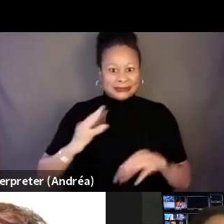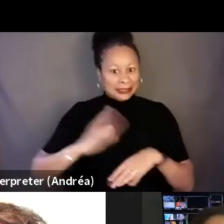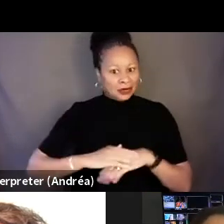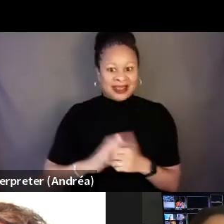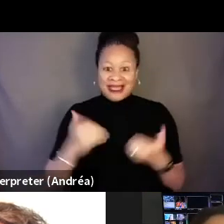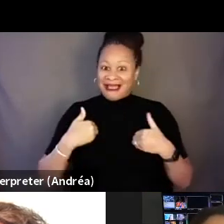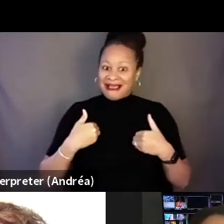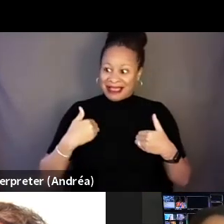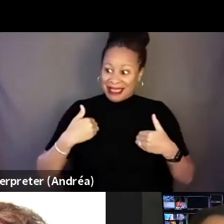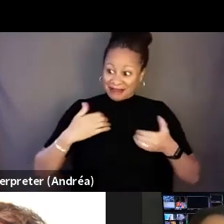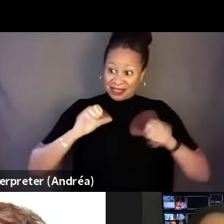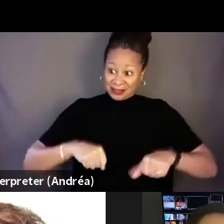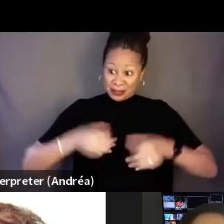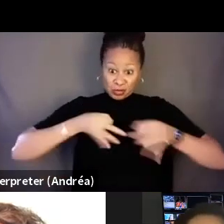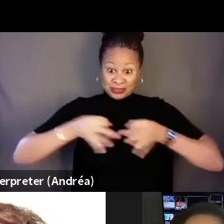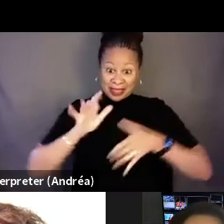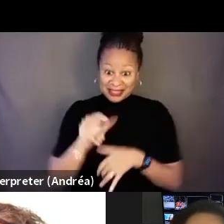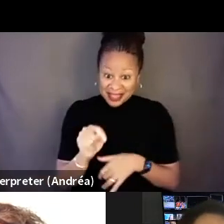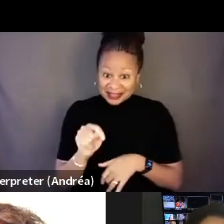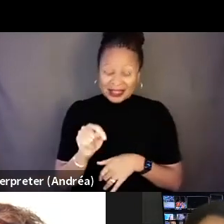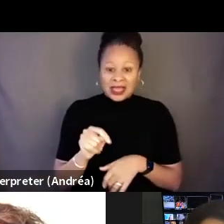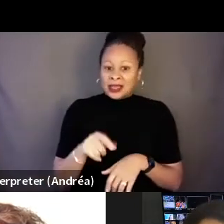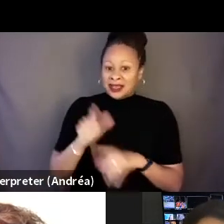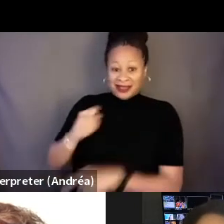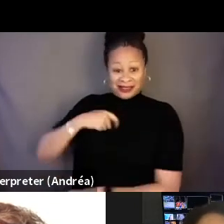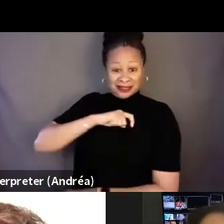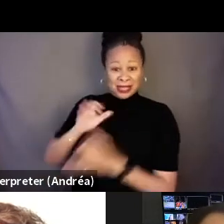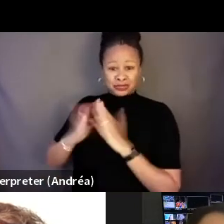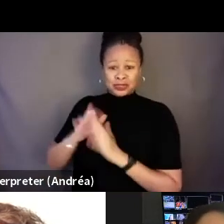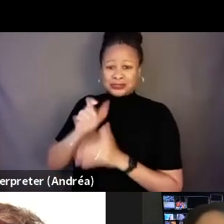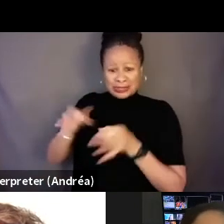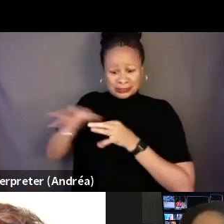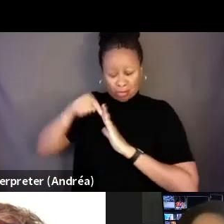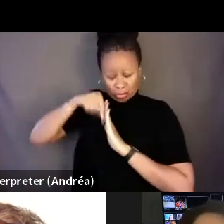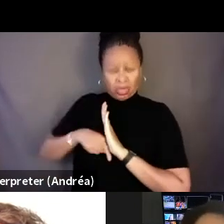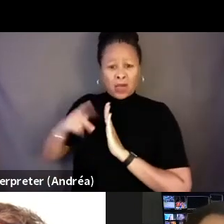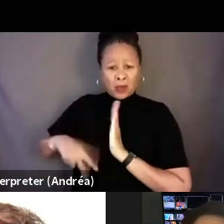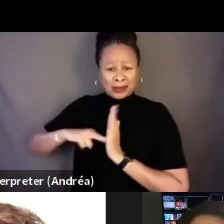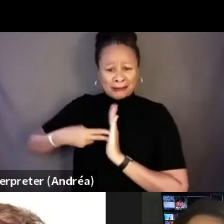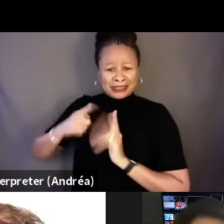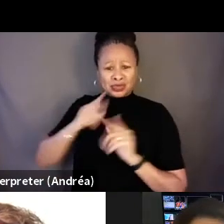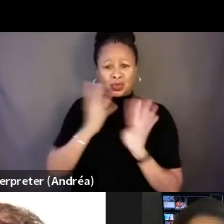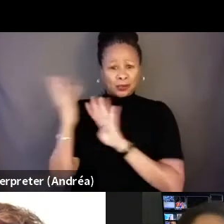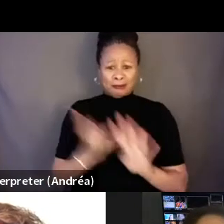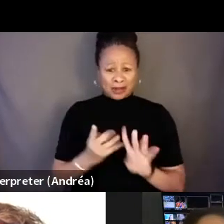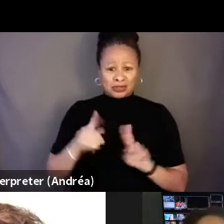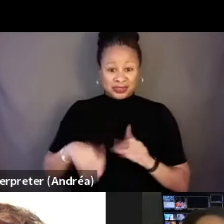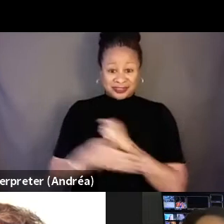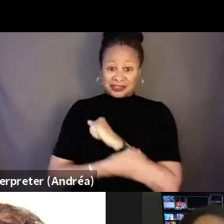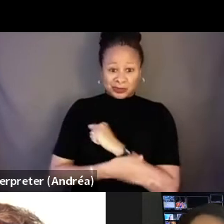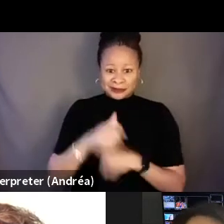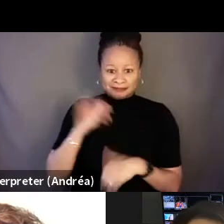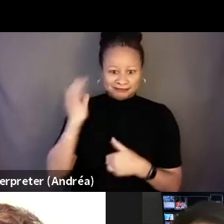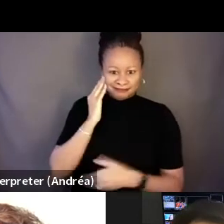to explain, you don't have to explain to the Latino community what it is to migrate to this country